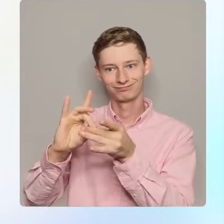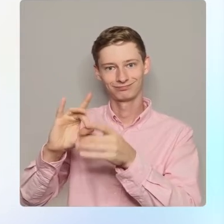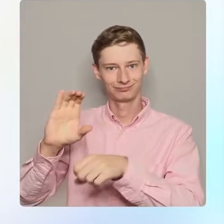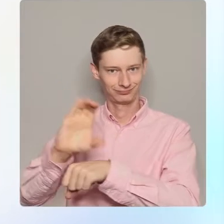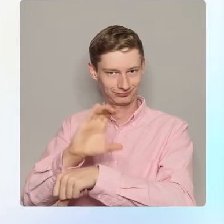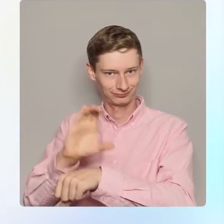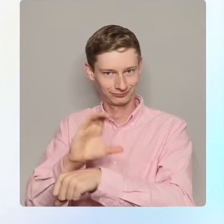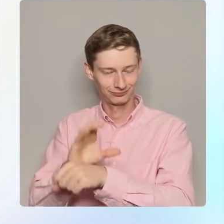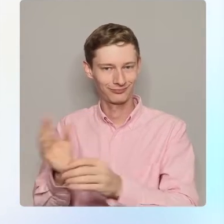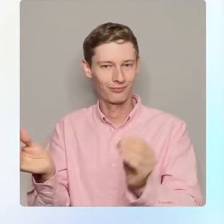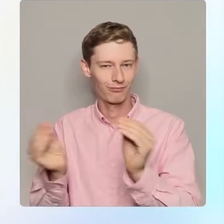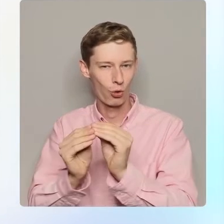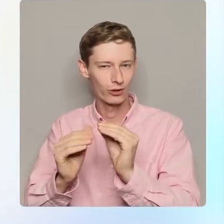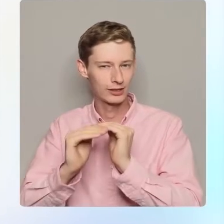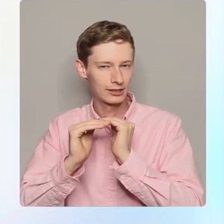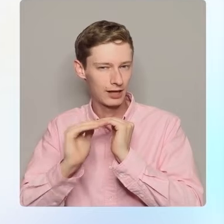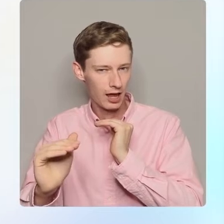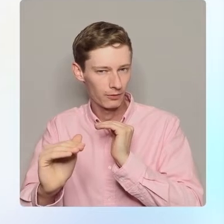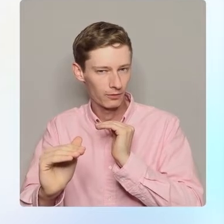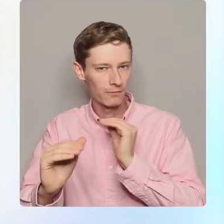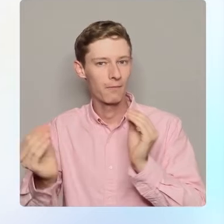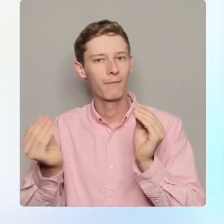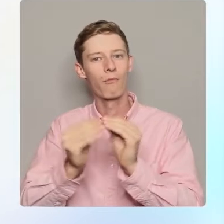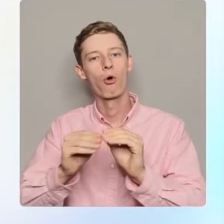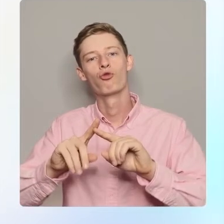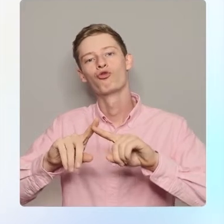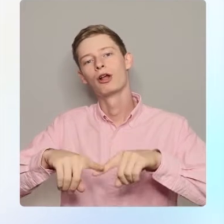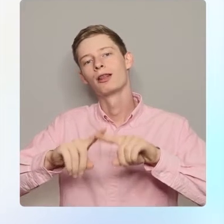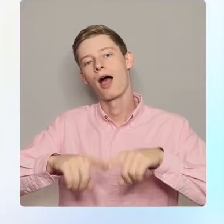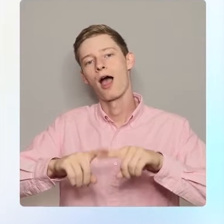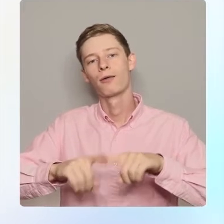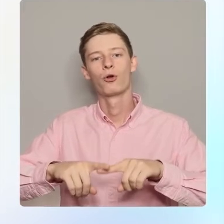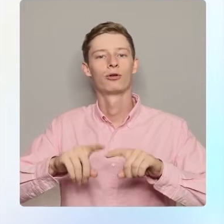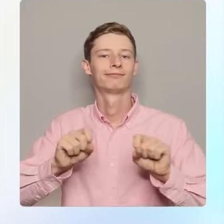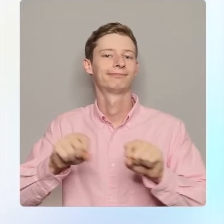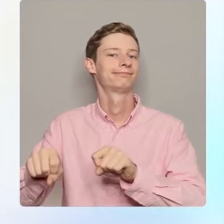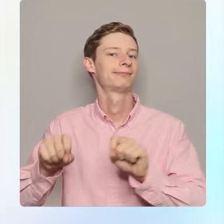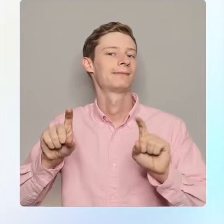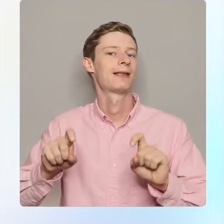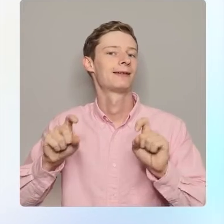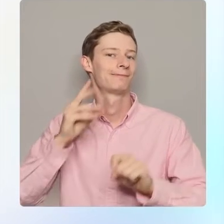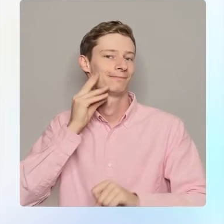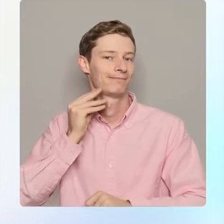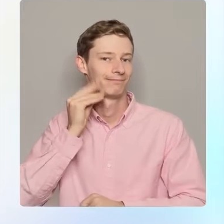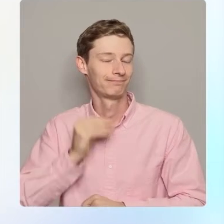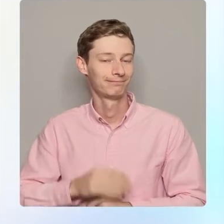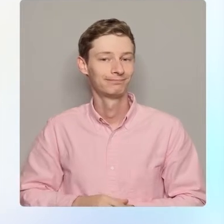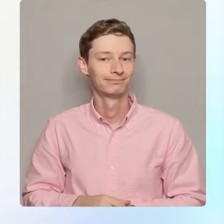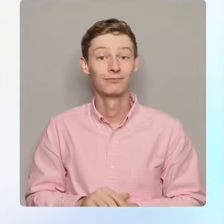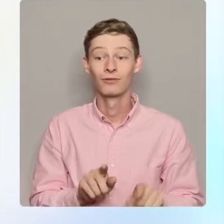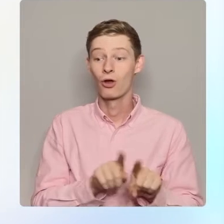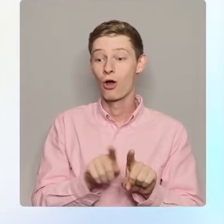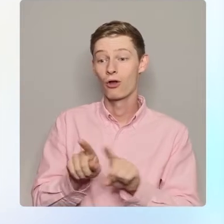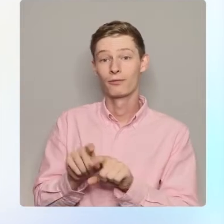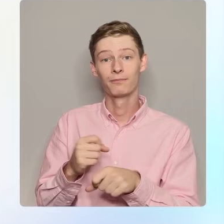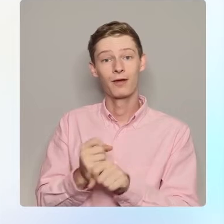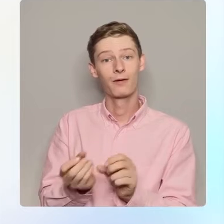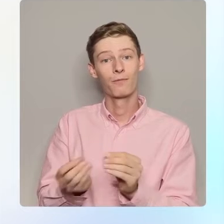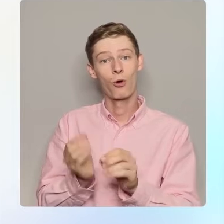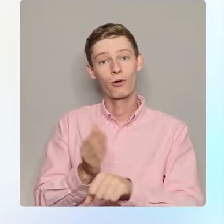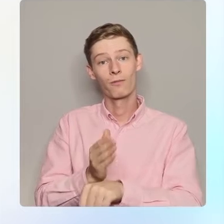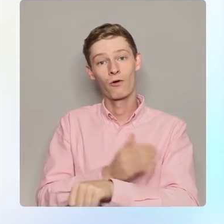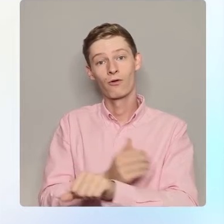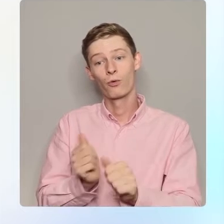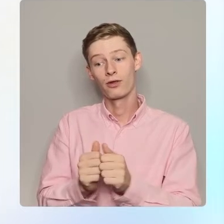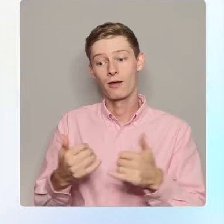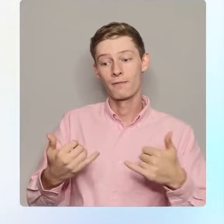time. We have two solutions. The first is Link with PC SDK,